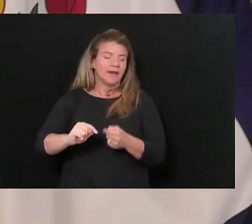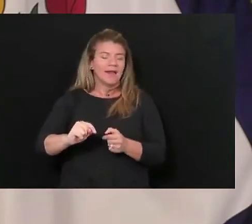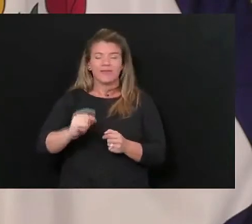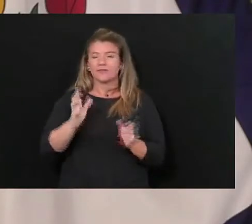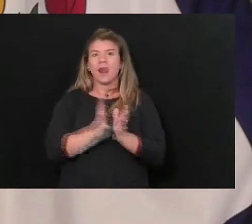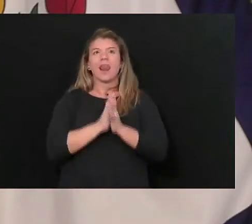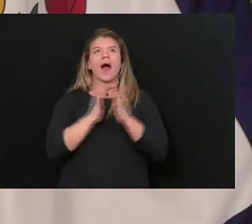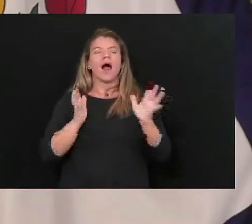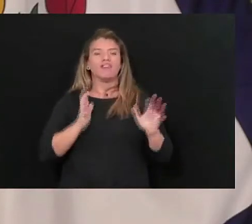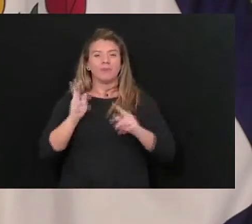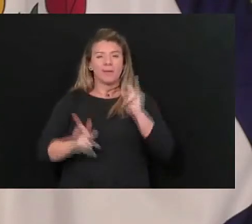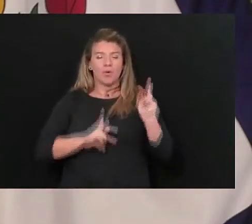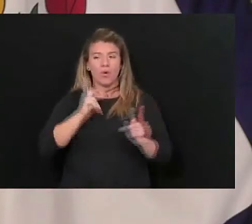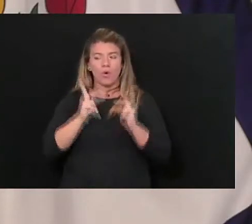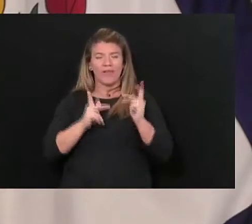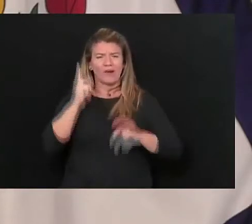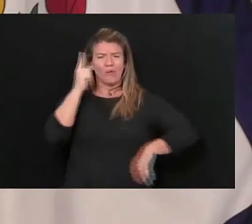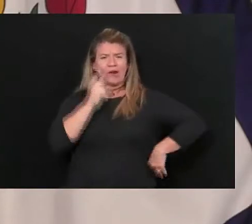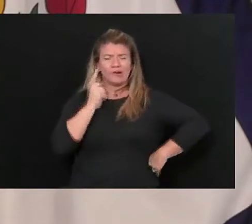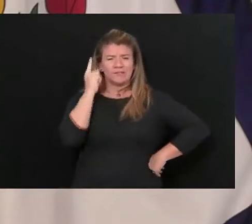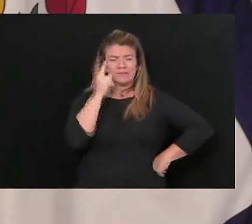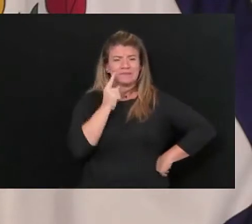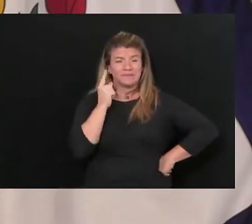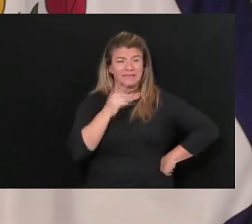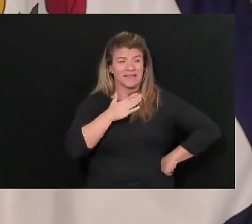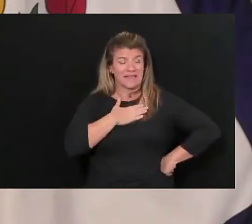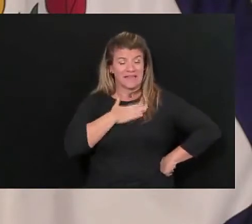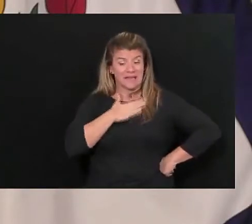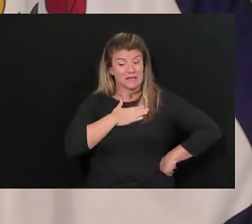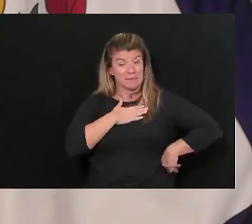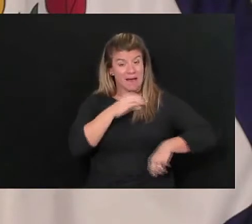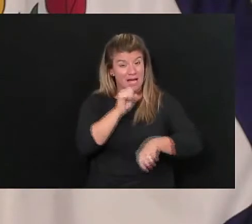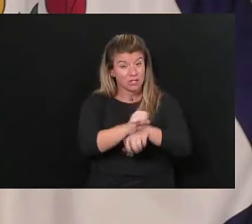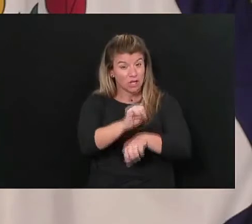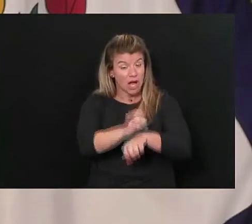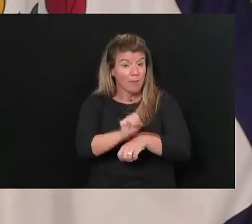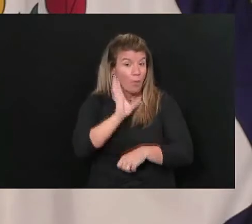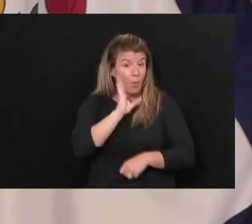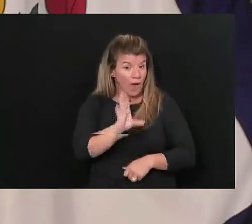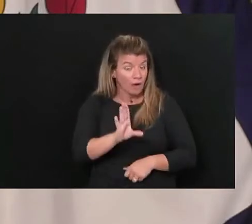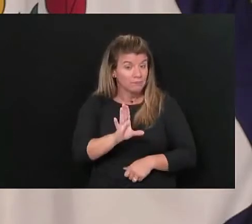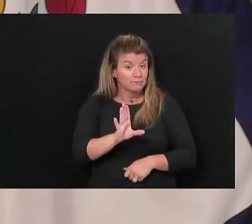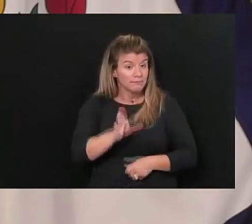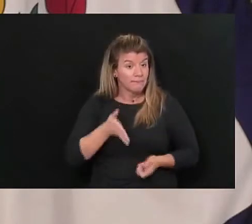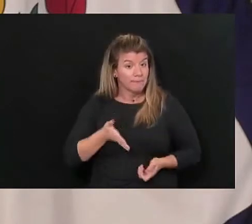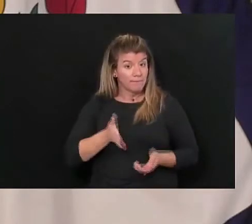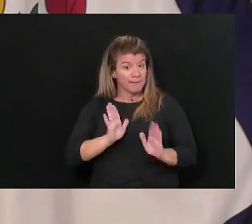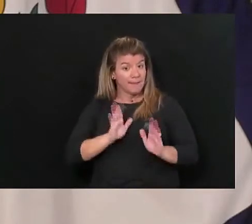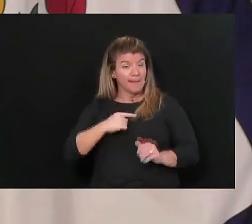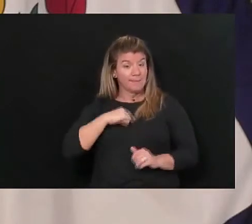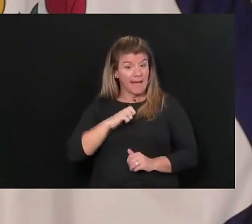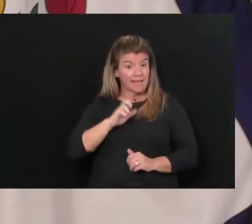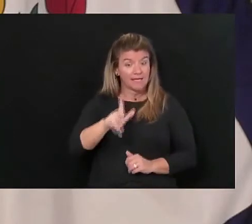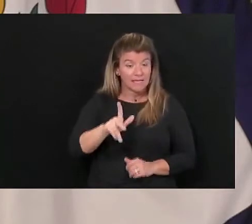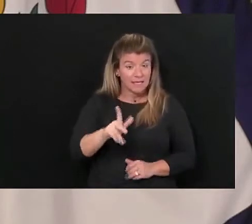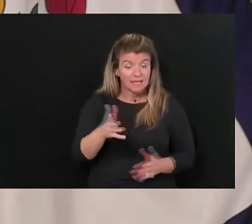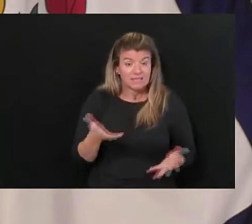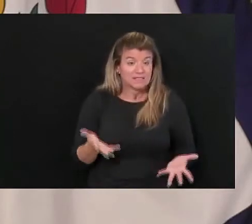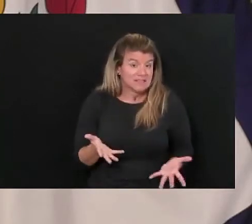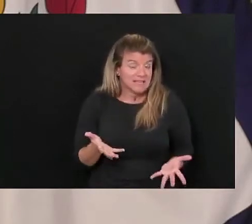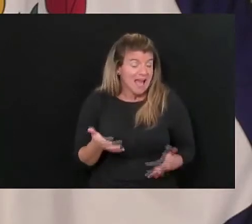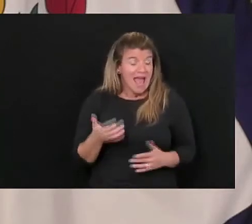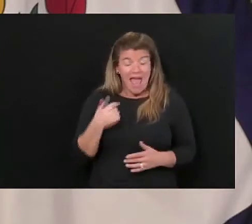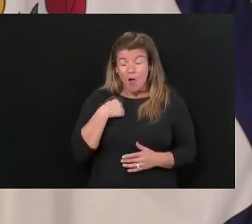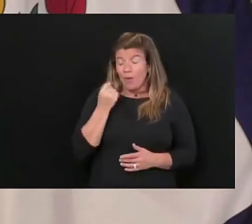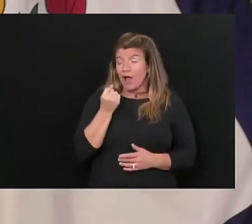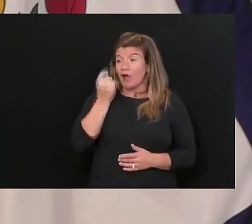that are wondering if my job is going to come back. And we all get that we got to continue